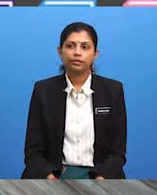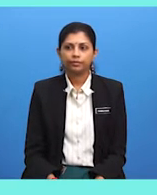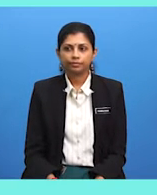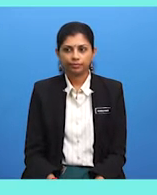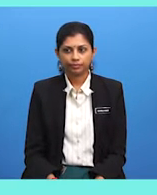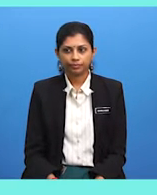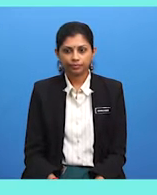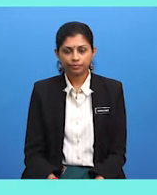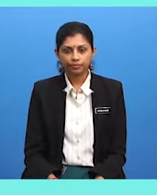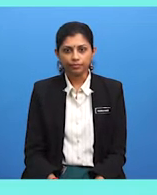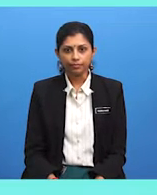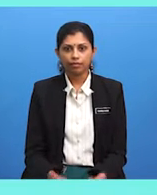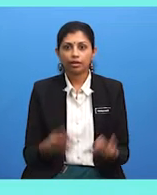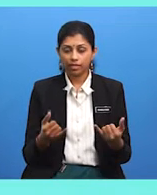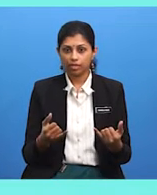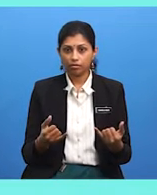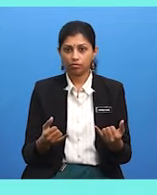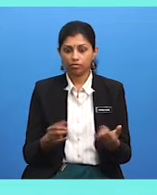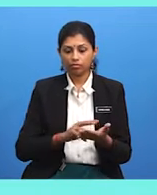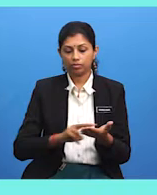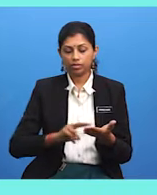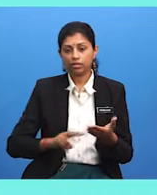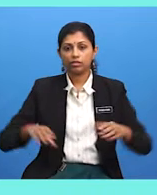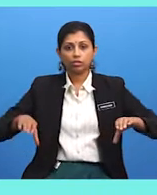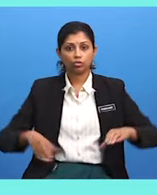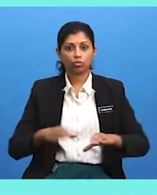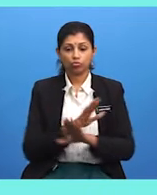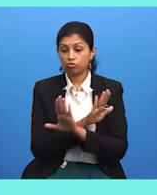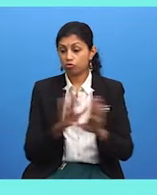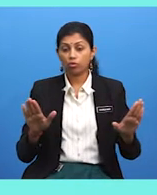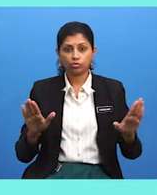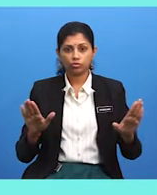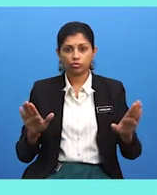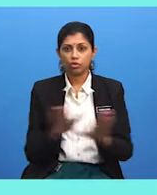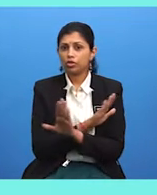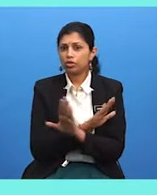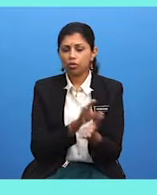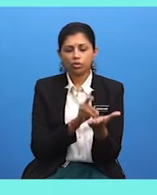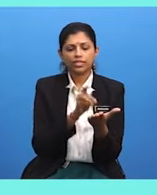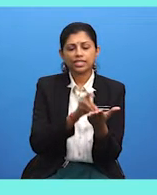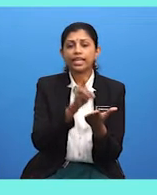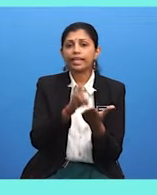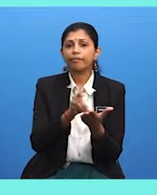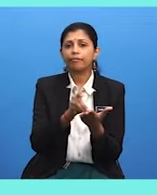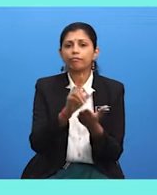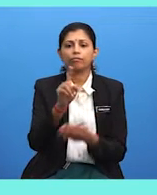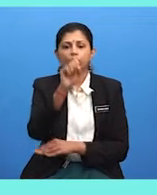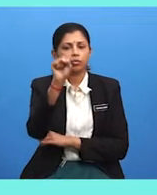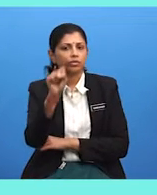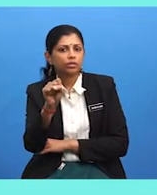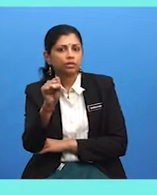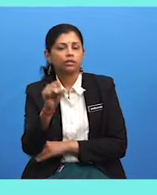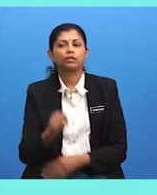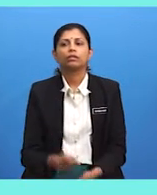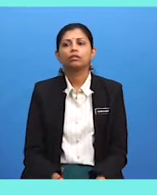to reveal the don'ts. First and foremost, do not skip any question. Sometimes